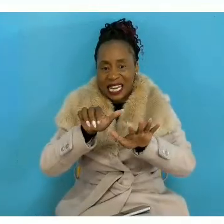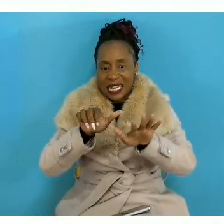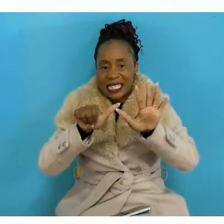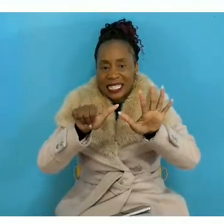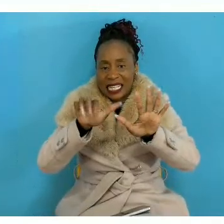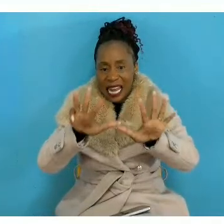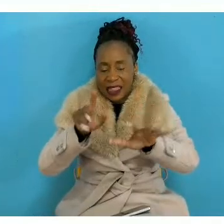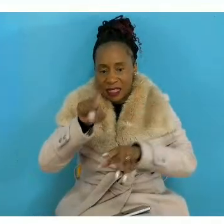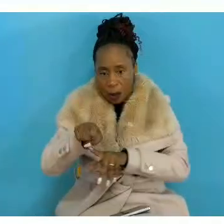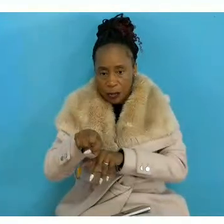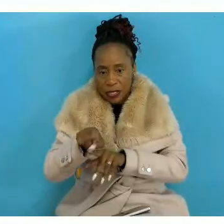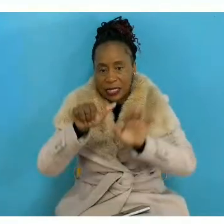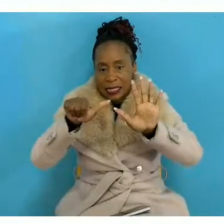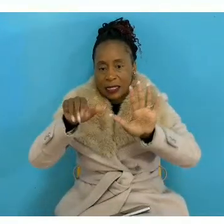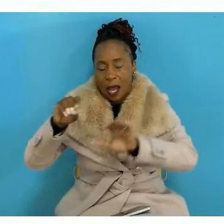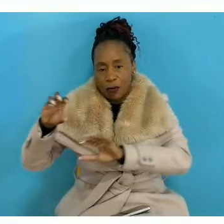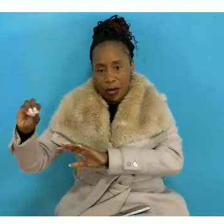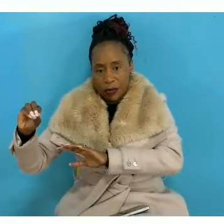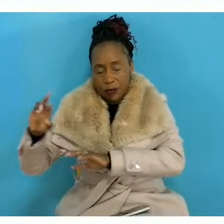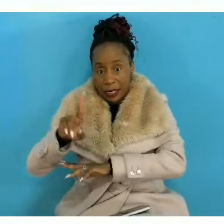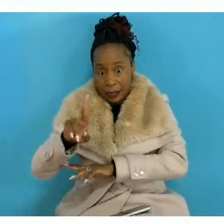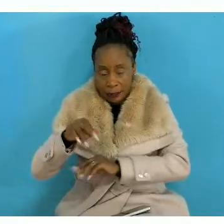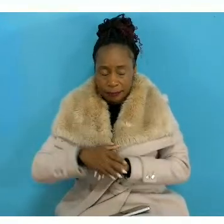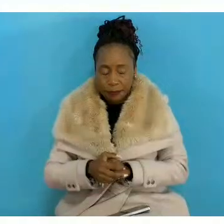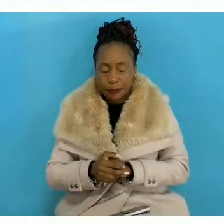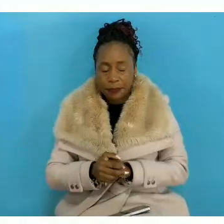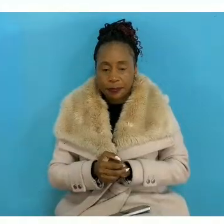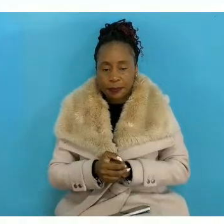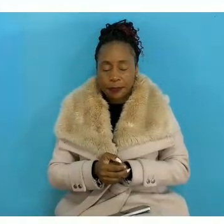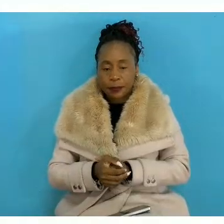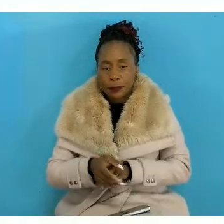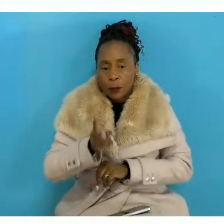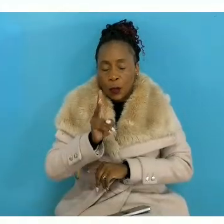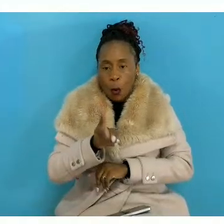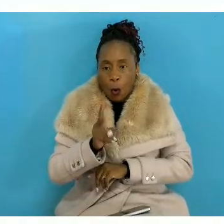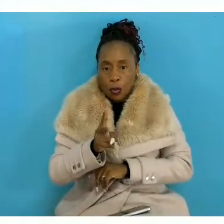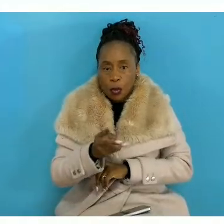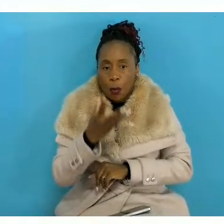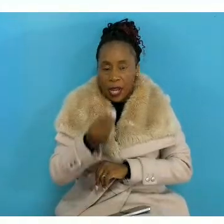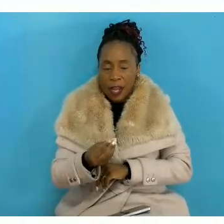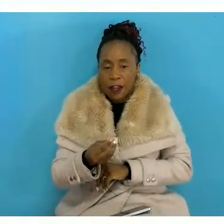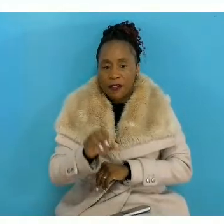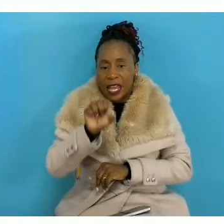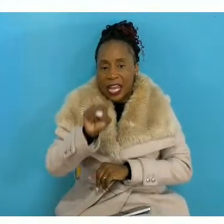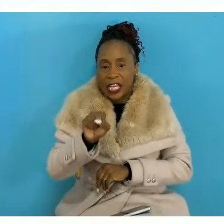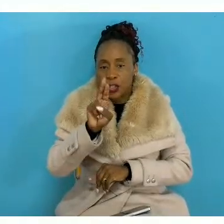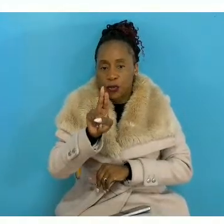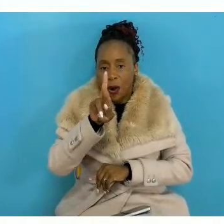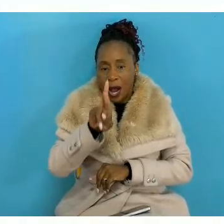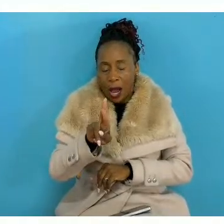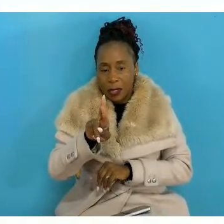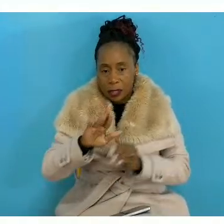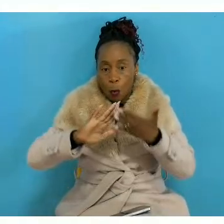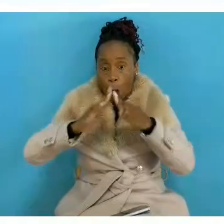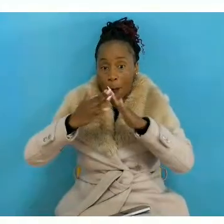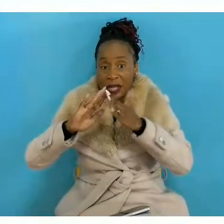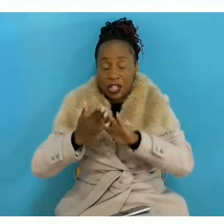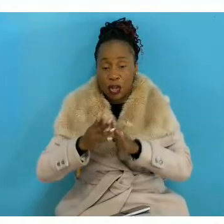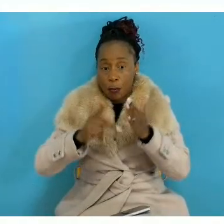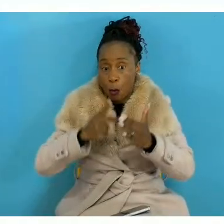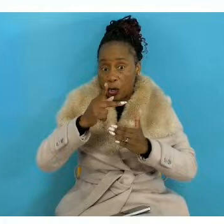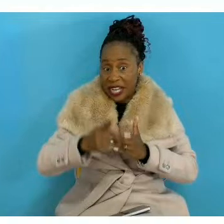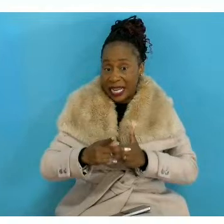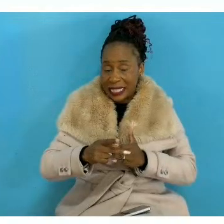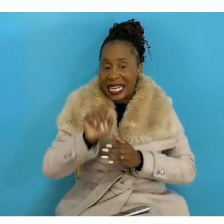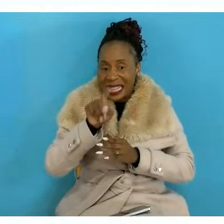9,600. We also have SUR community project, which is also